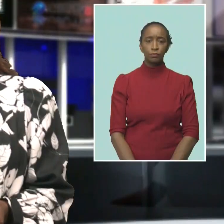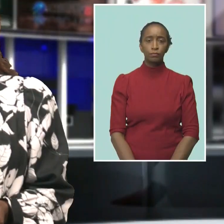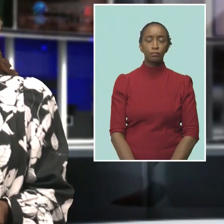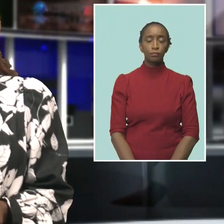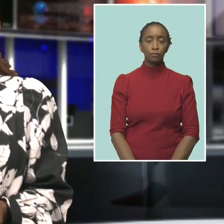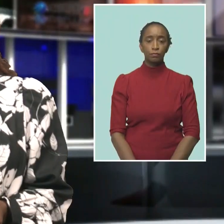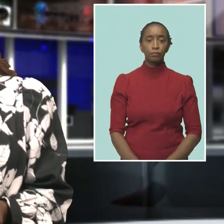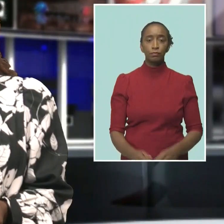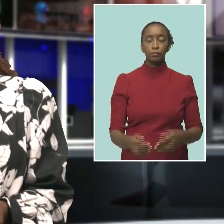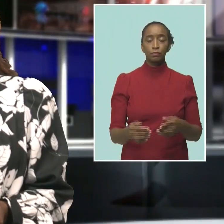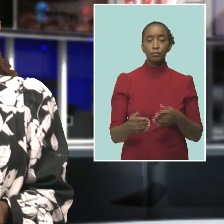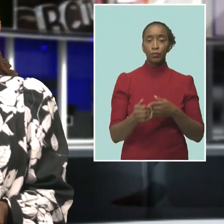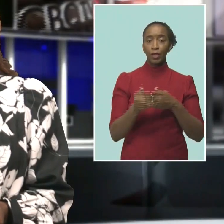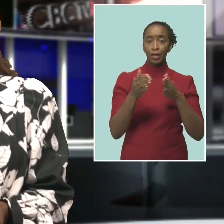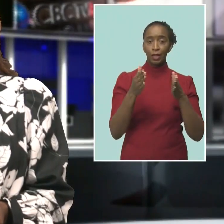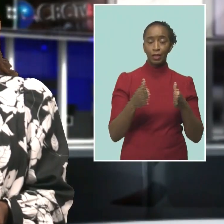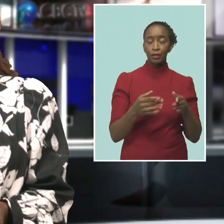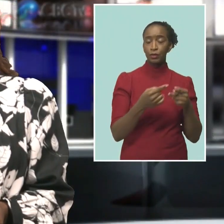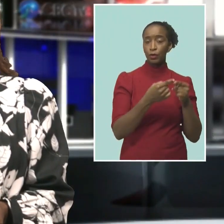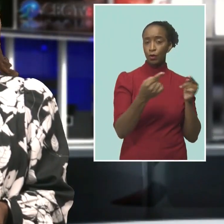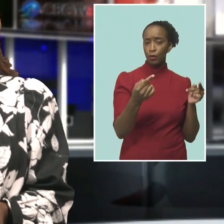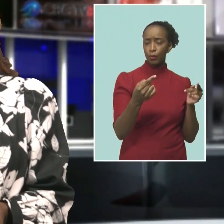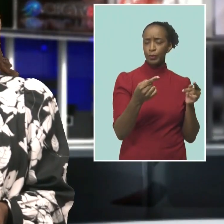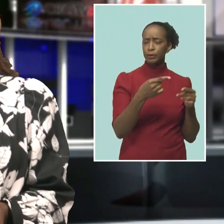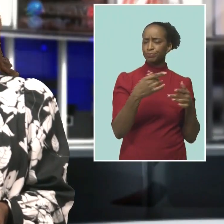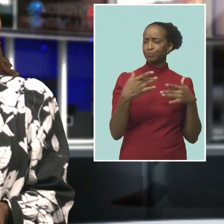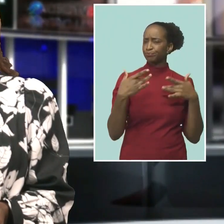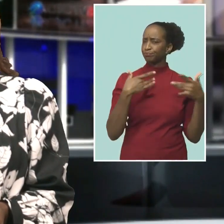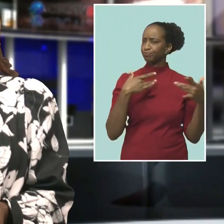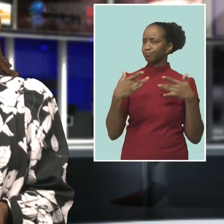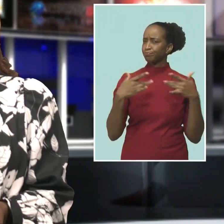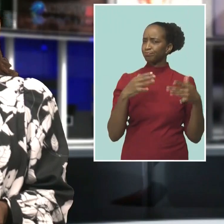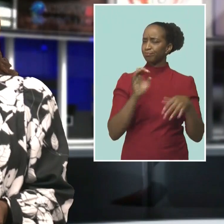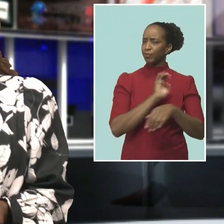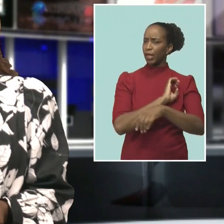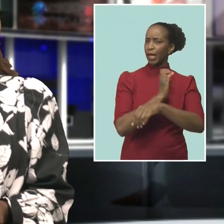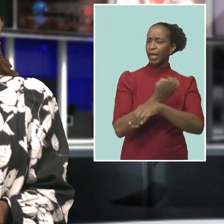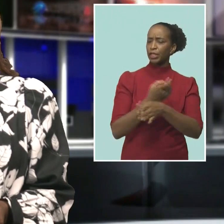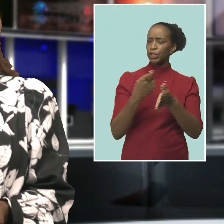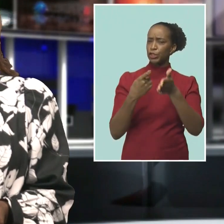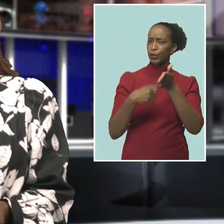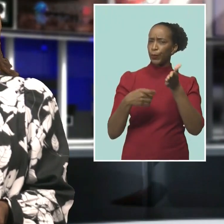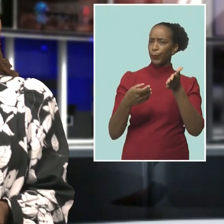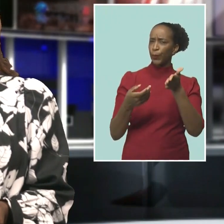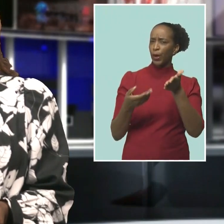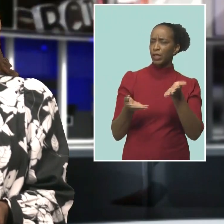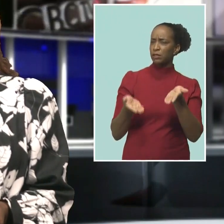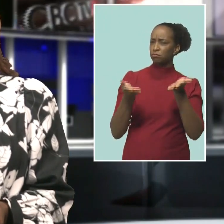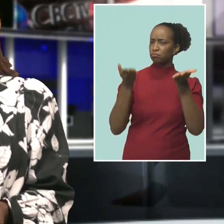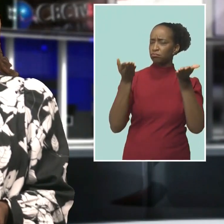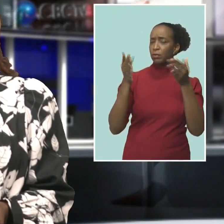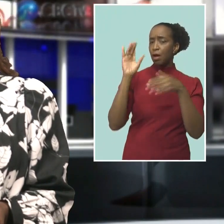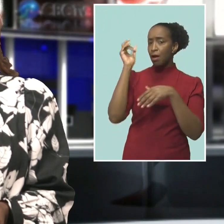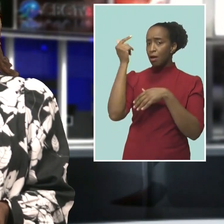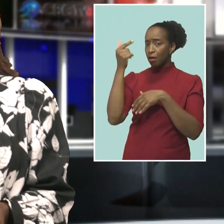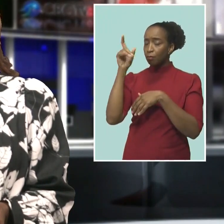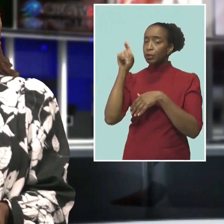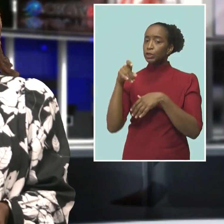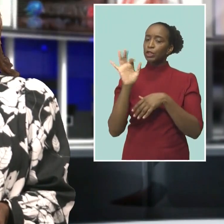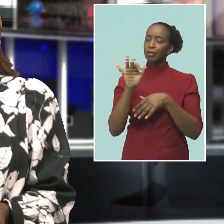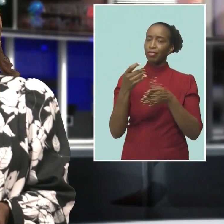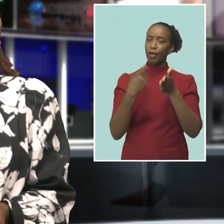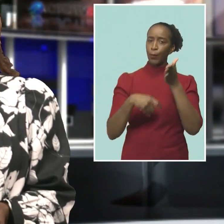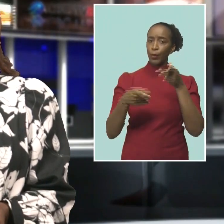Leader of the opposition, Ralph Thorne, says he's concerned about the high cost of energy. He says government has a responsibility to control